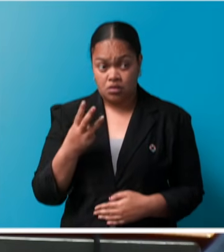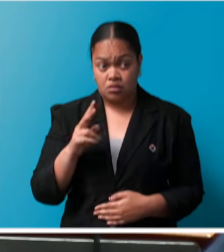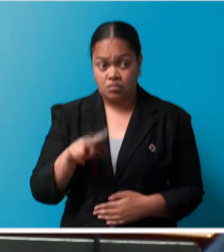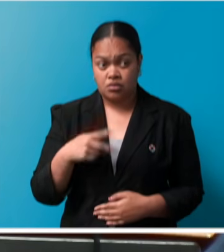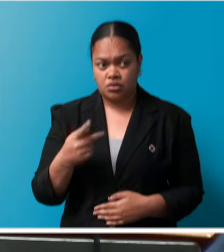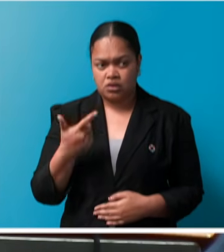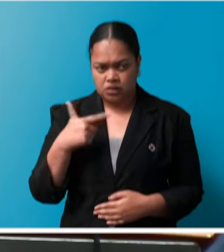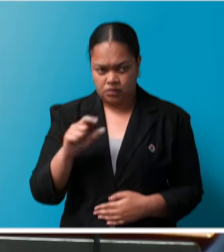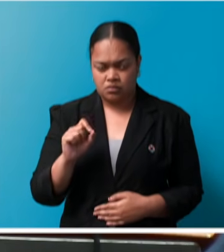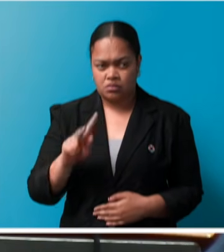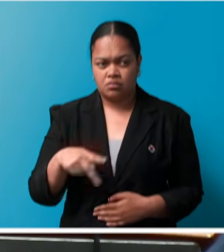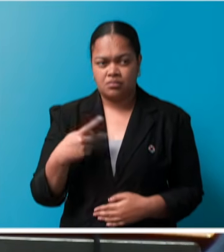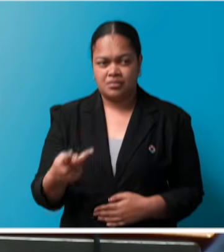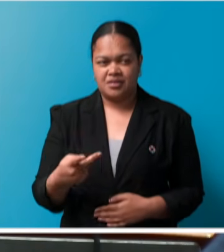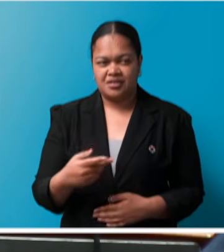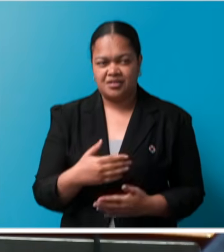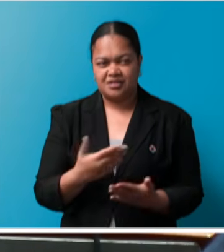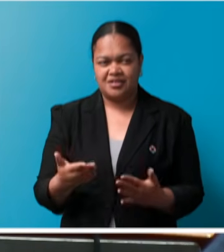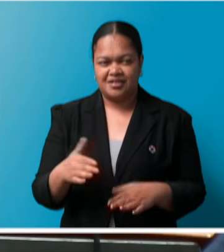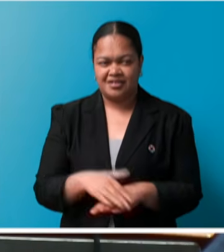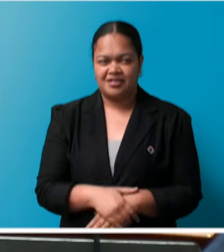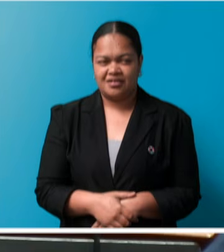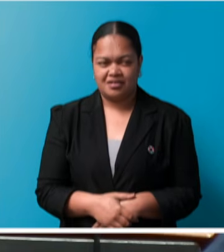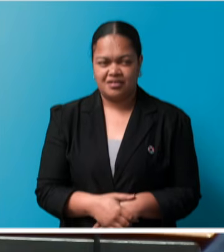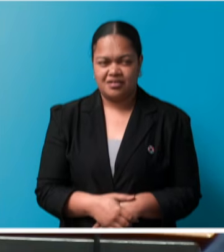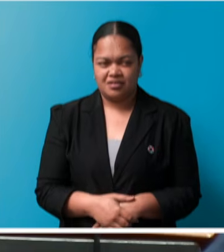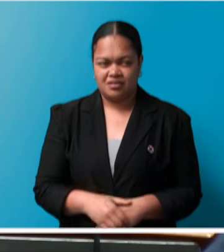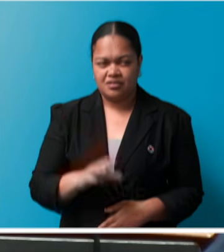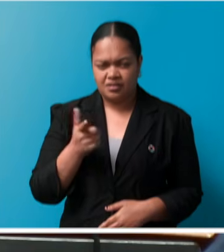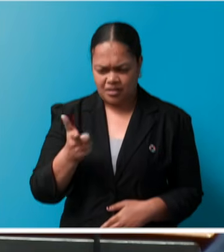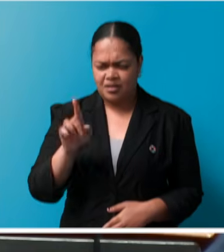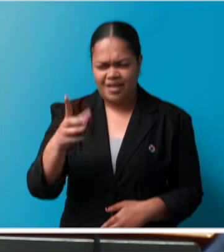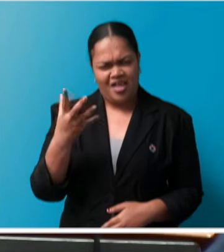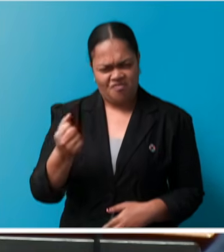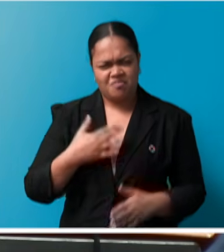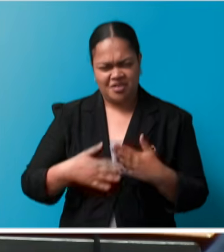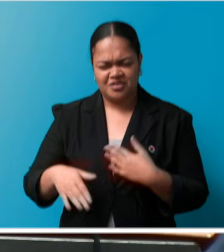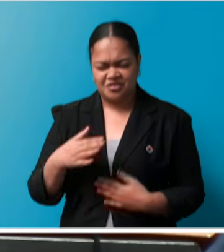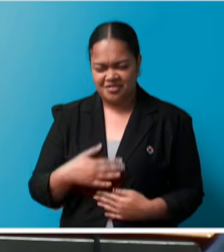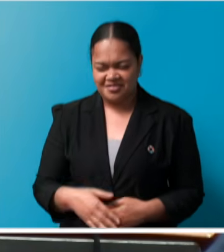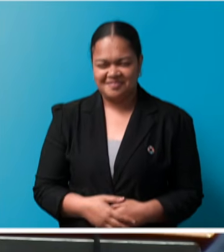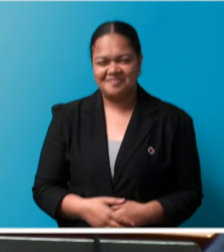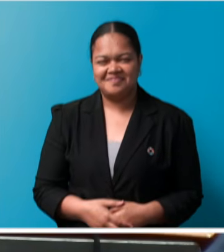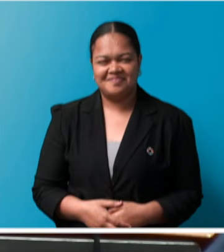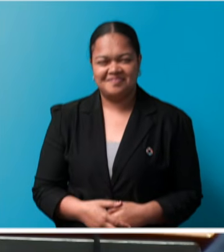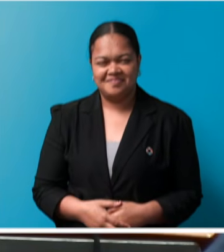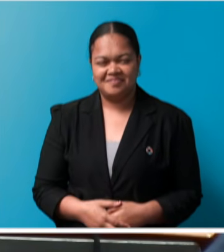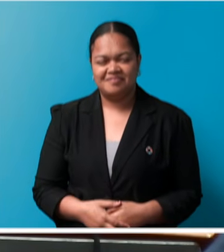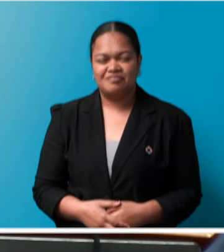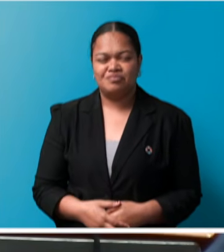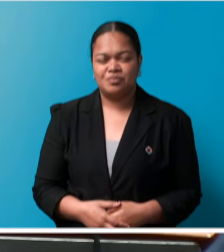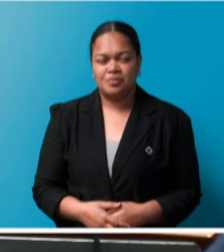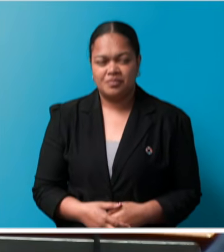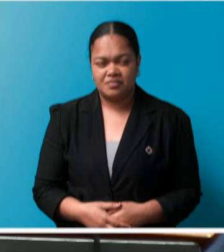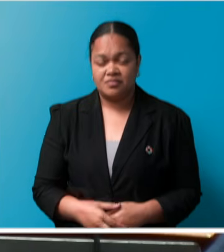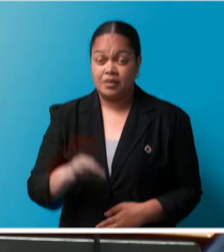more pages to go. And let them have patience. The services and generate returns that